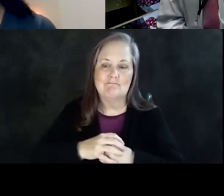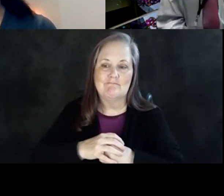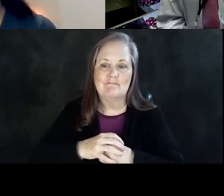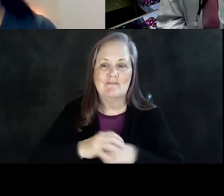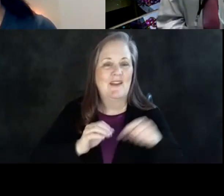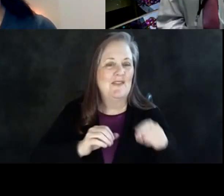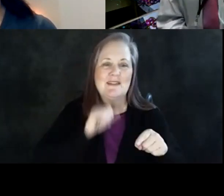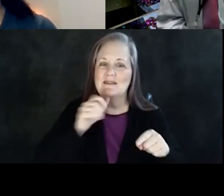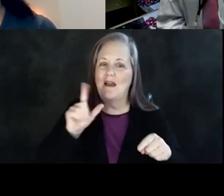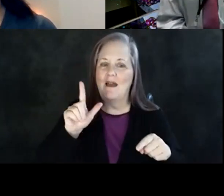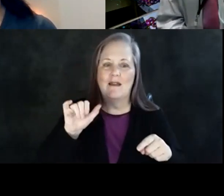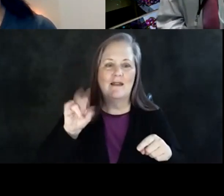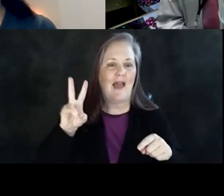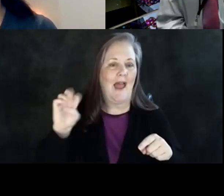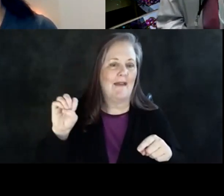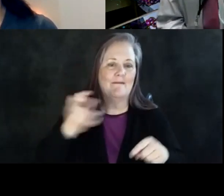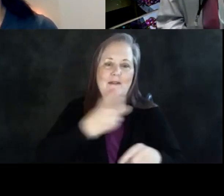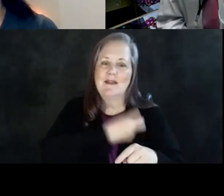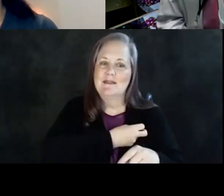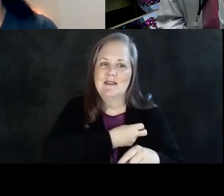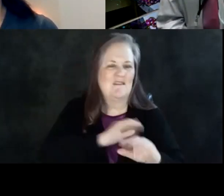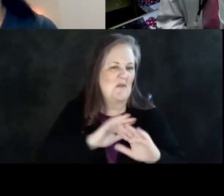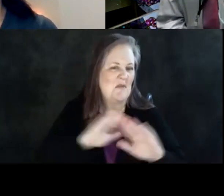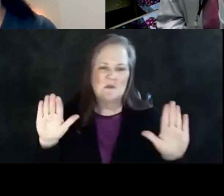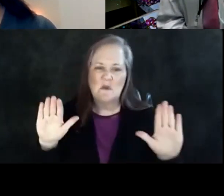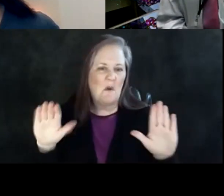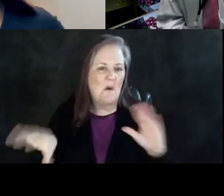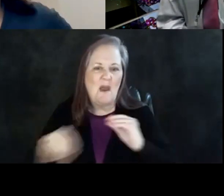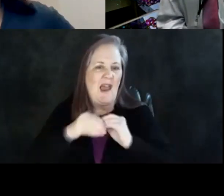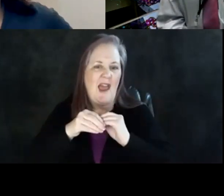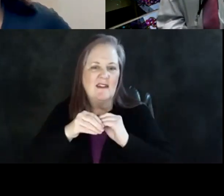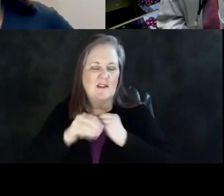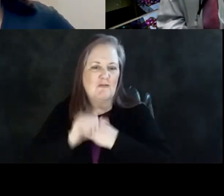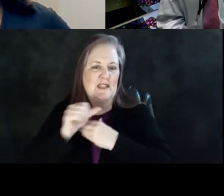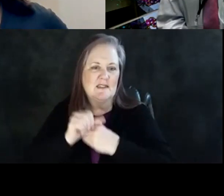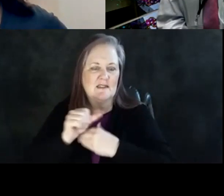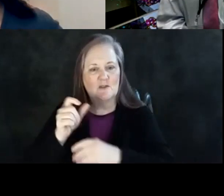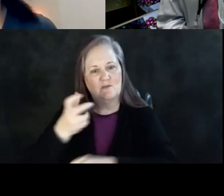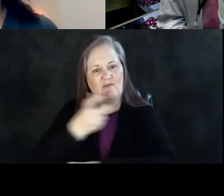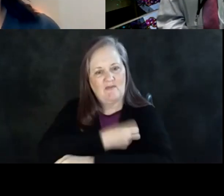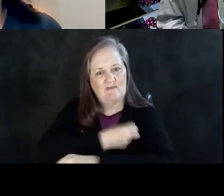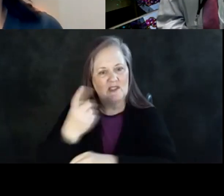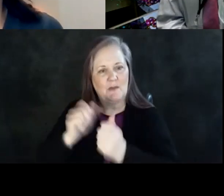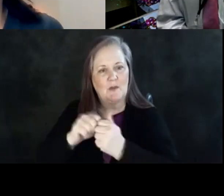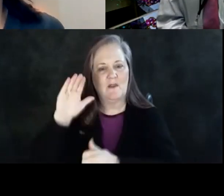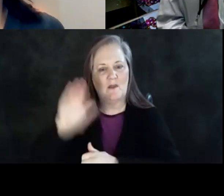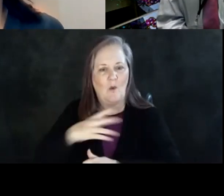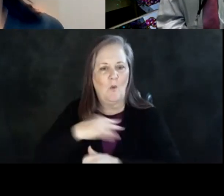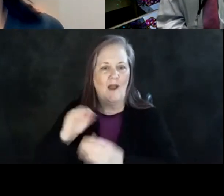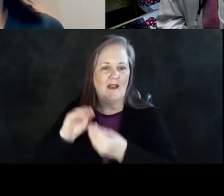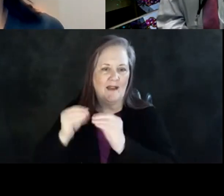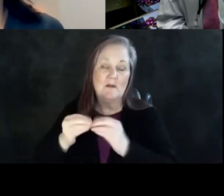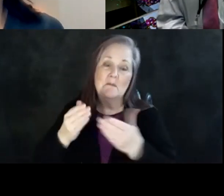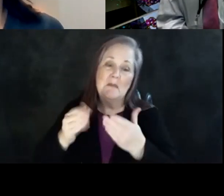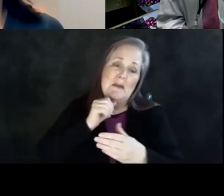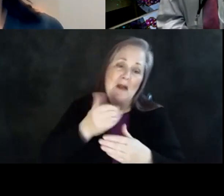a live vaccine, there is no added risk to give it to somebody with a low white count. They may not get as